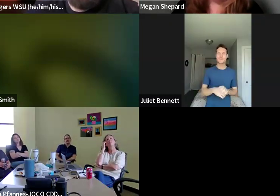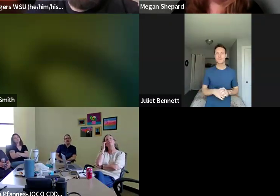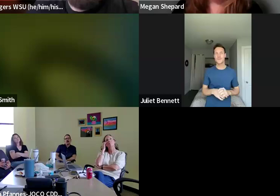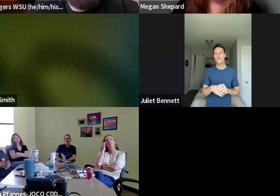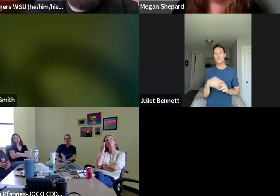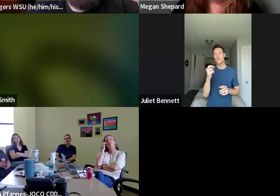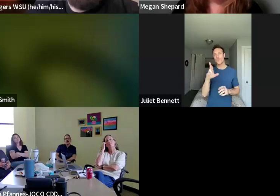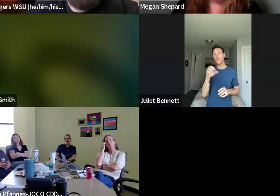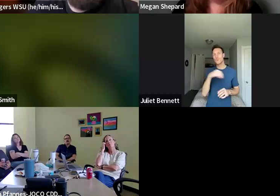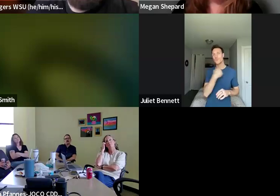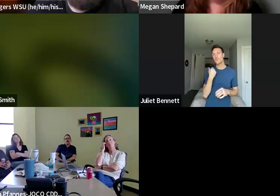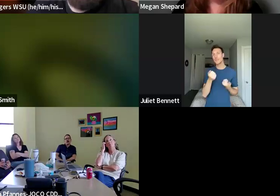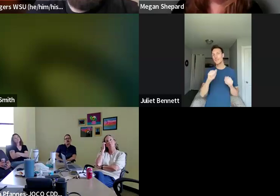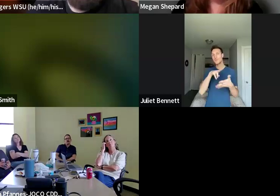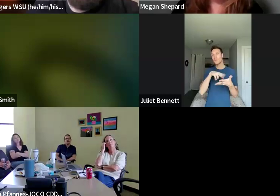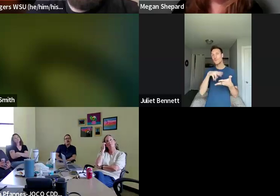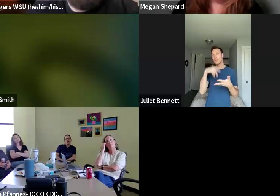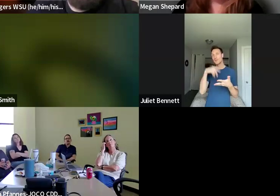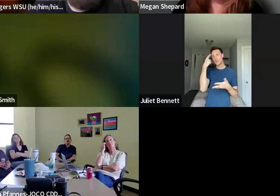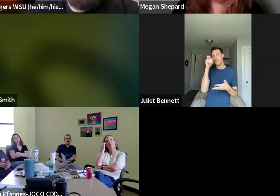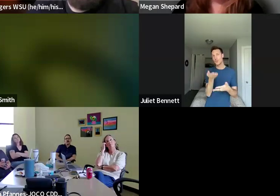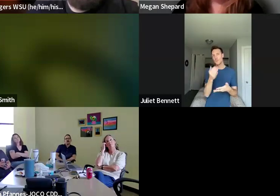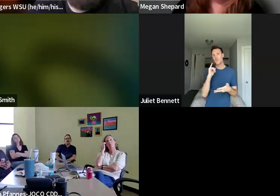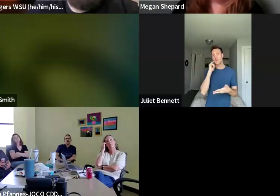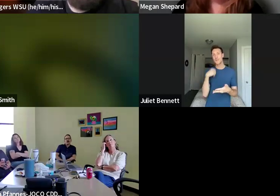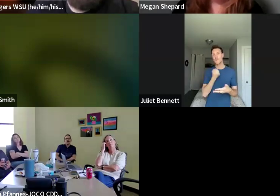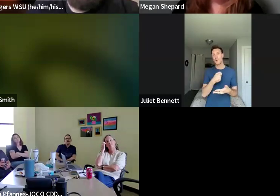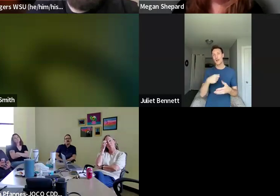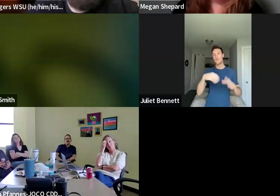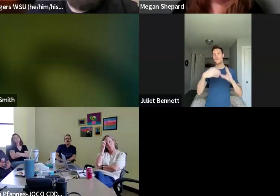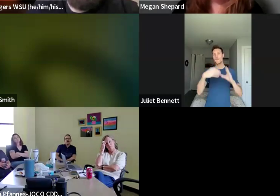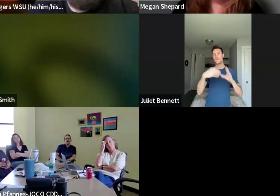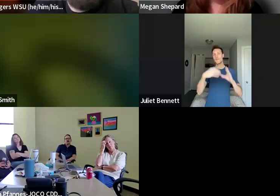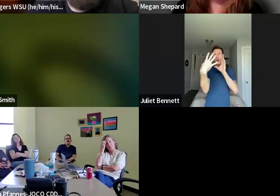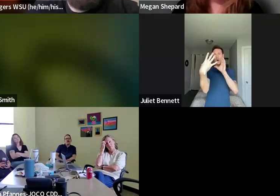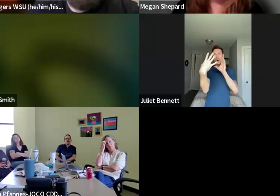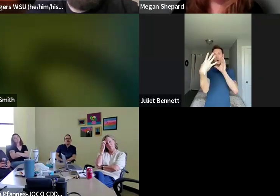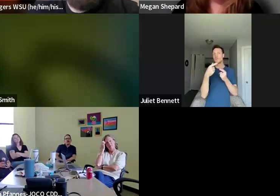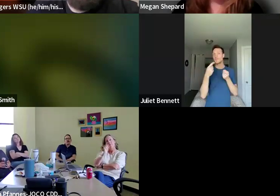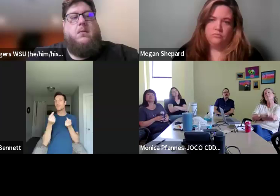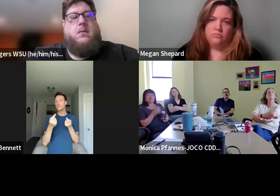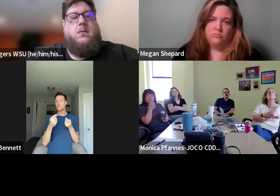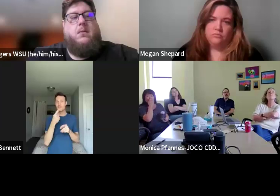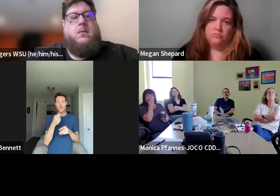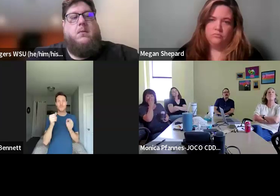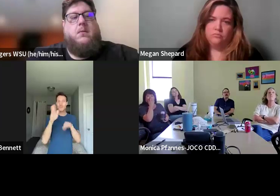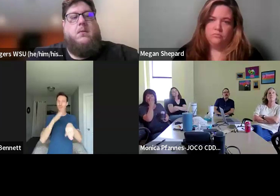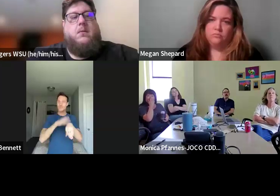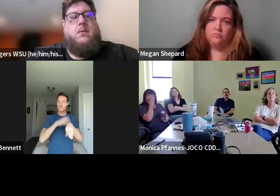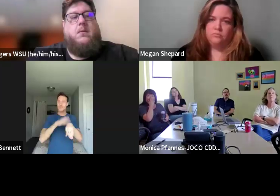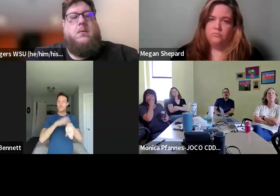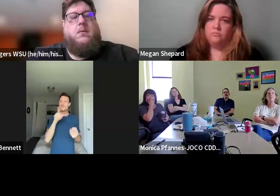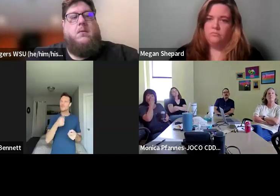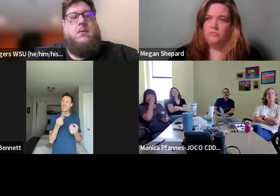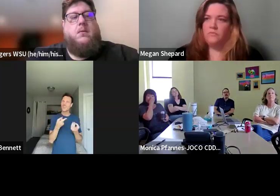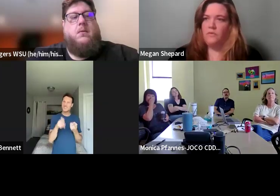If you have a webcam, we do invite you to turn it on, but that's certainly not required. You can participate however you feel